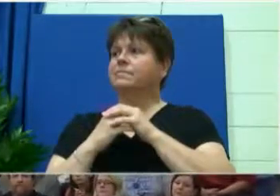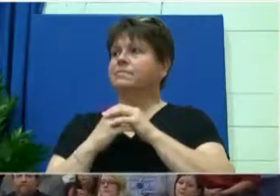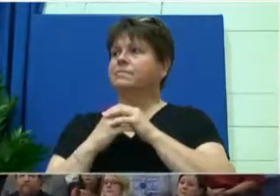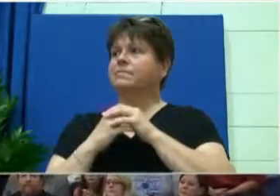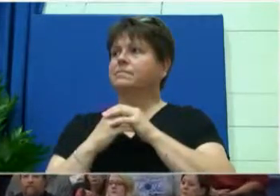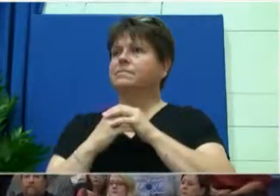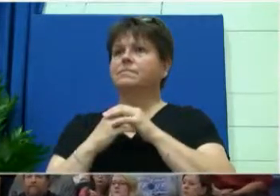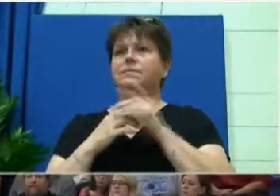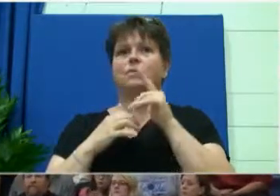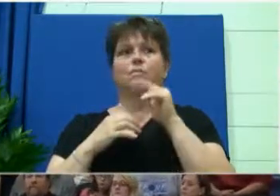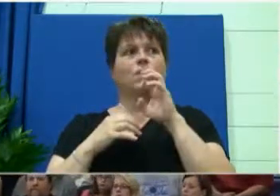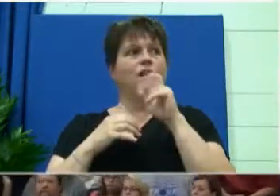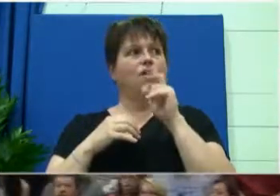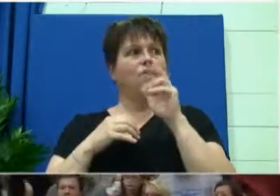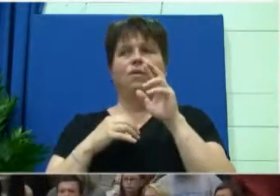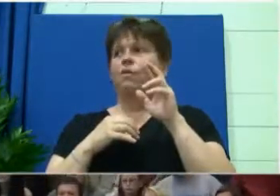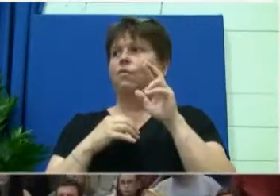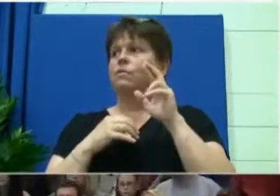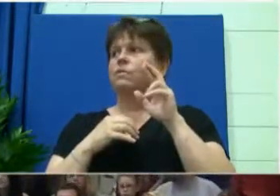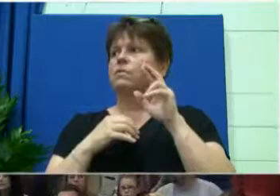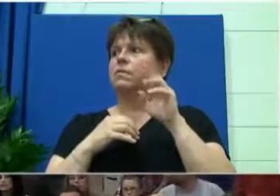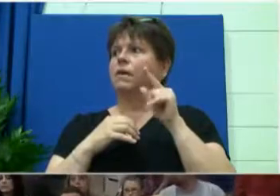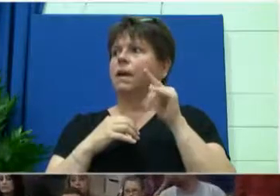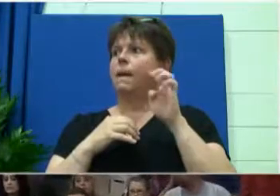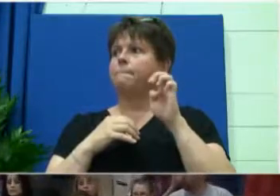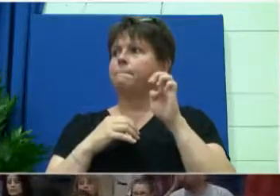Caroline Ramfith, and Dave White.